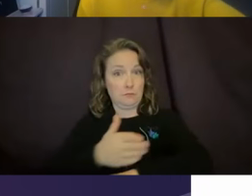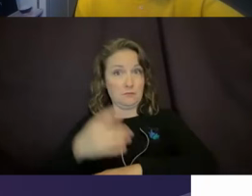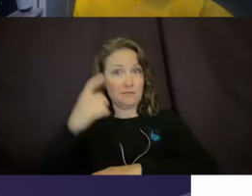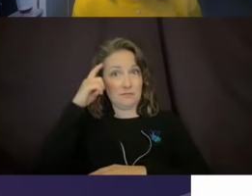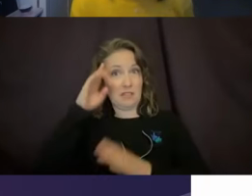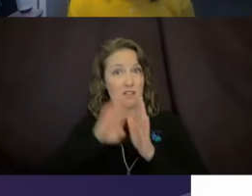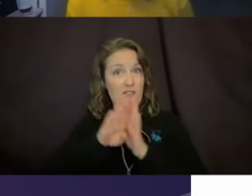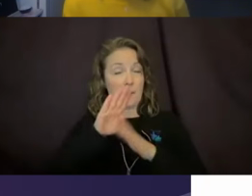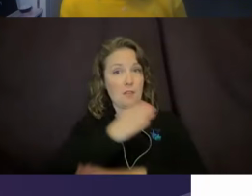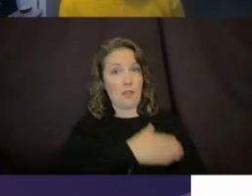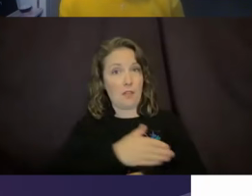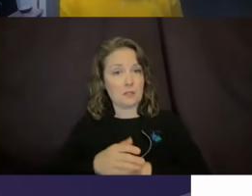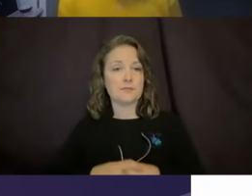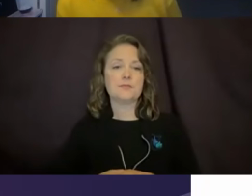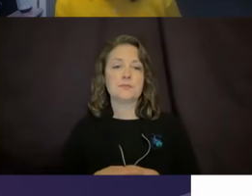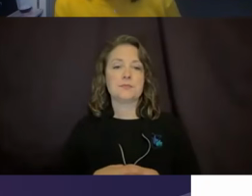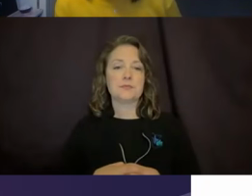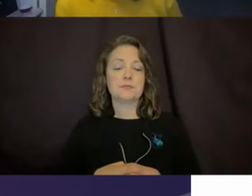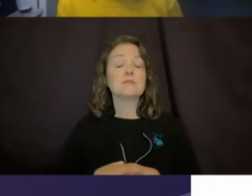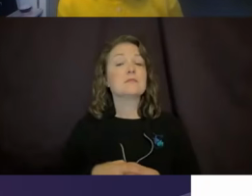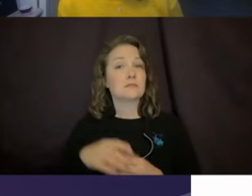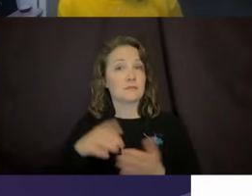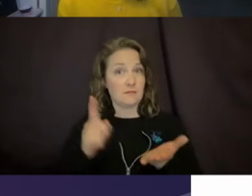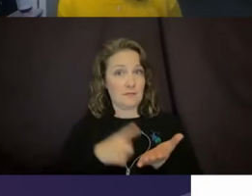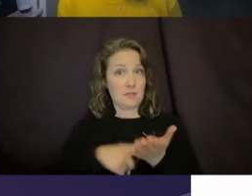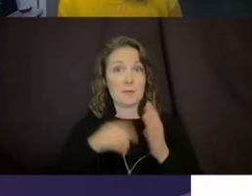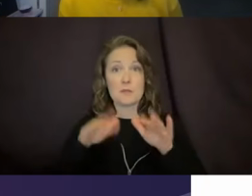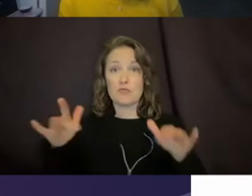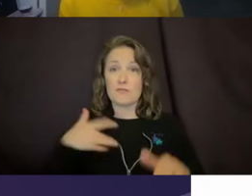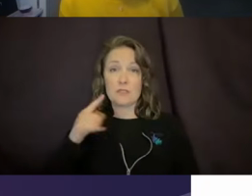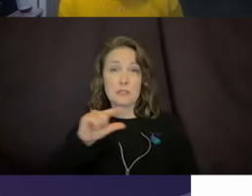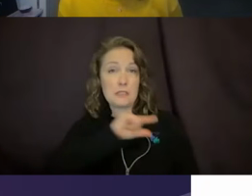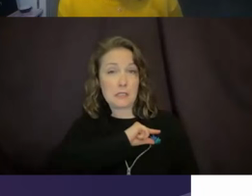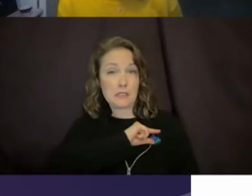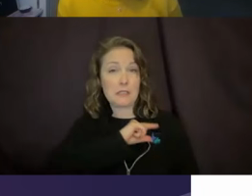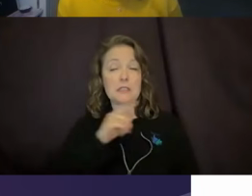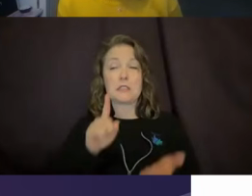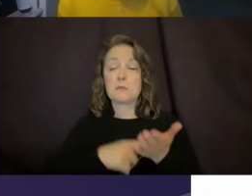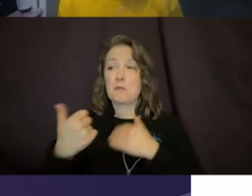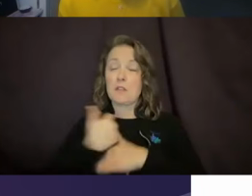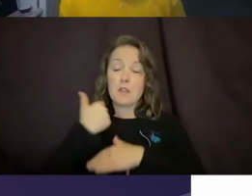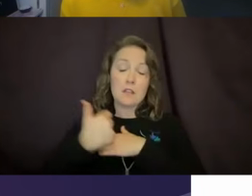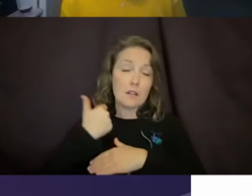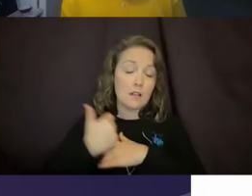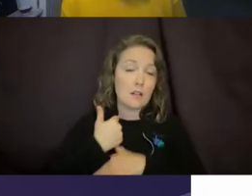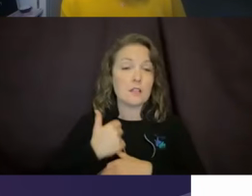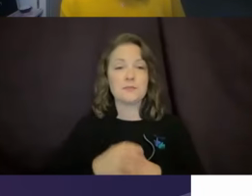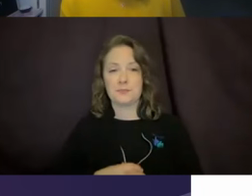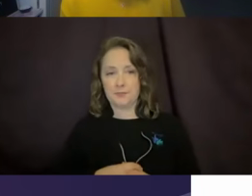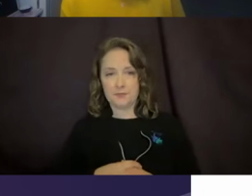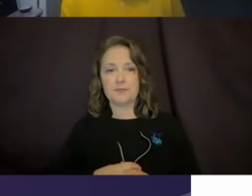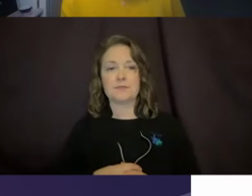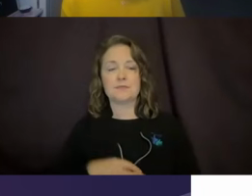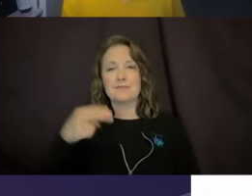feelings of guilt or they might blame themselves. And we'll talk about that a lot more later.